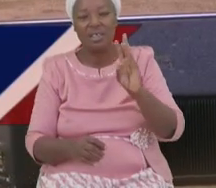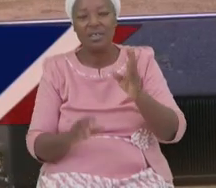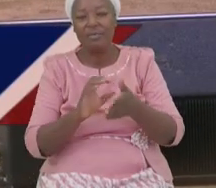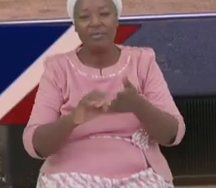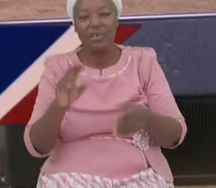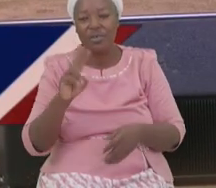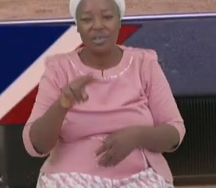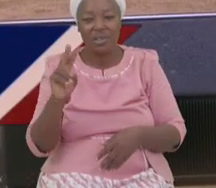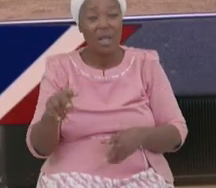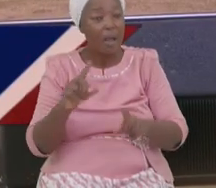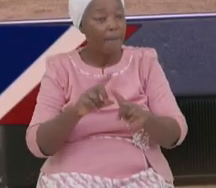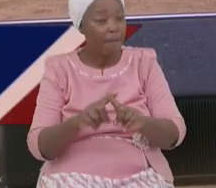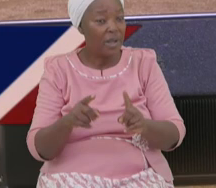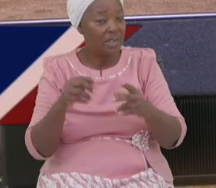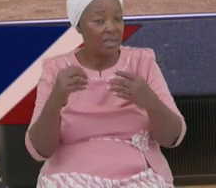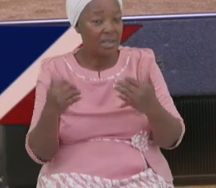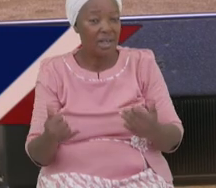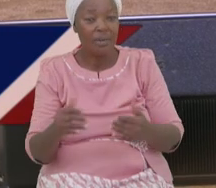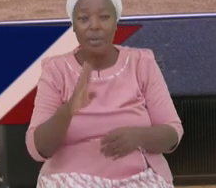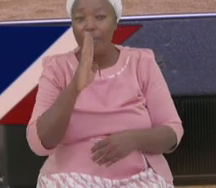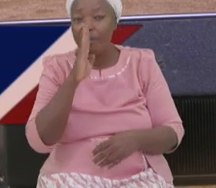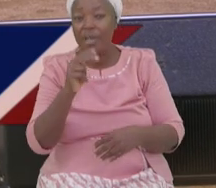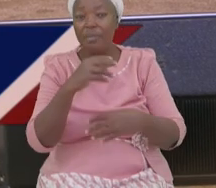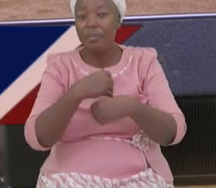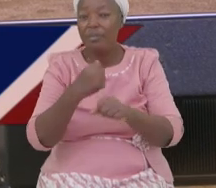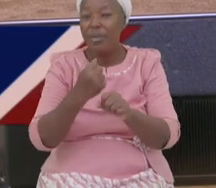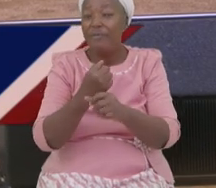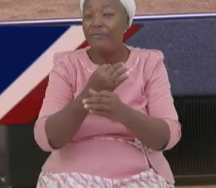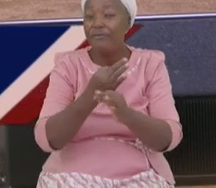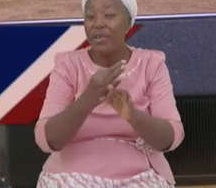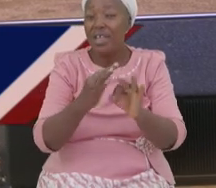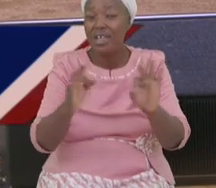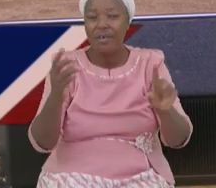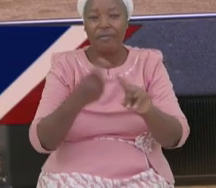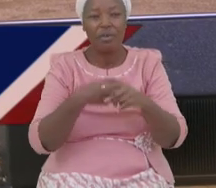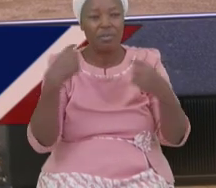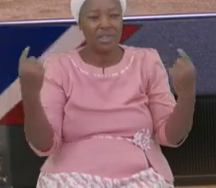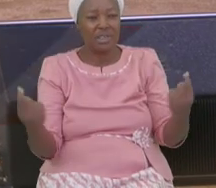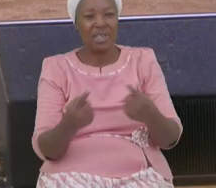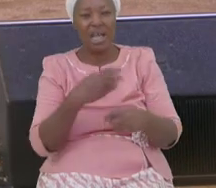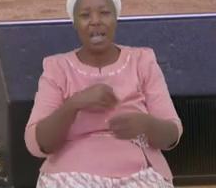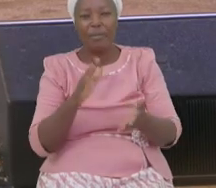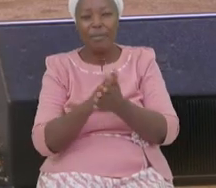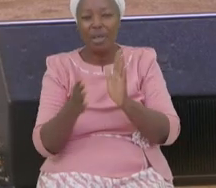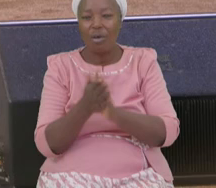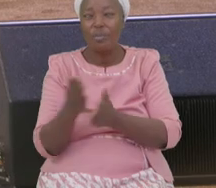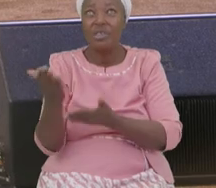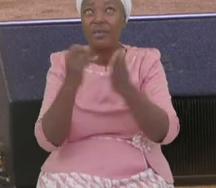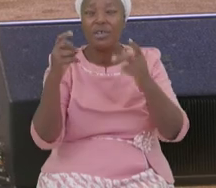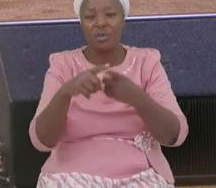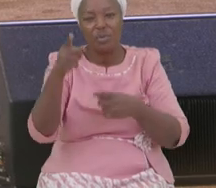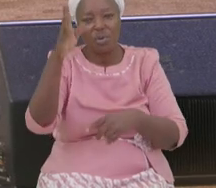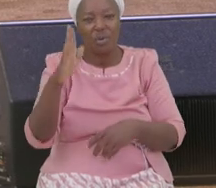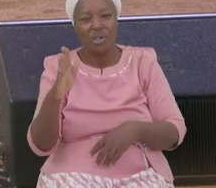22. But now, being made free from sin and become servants to